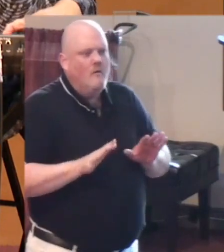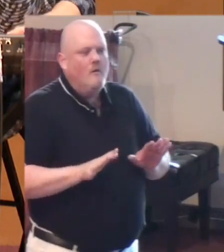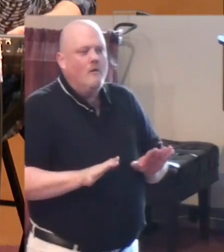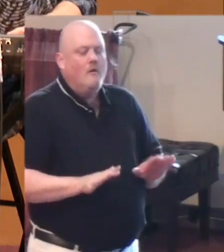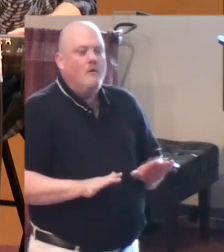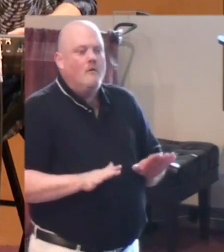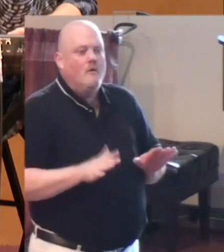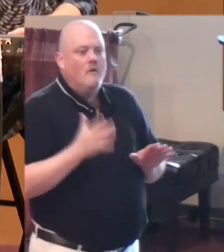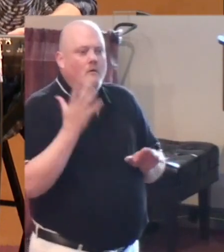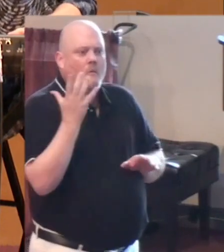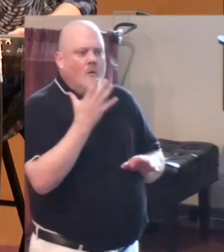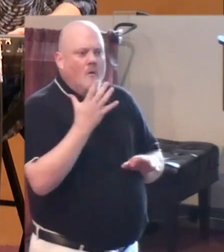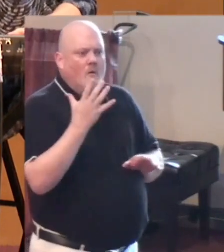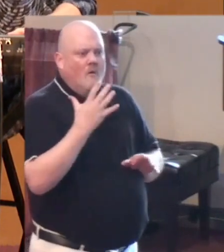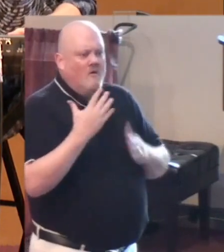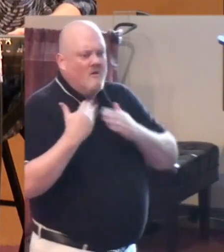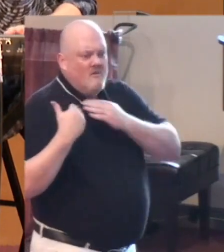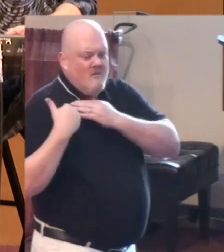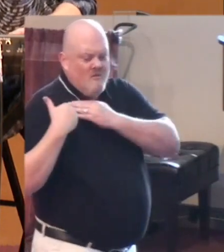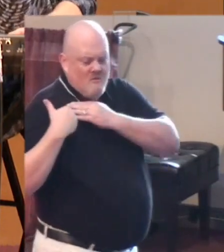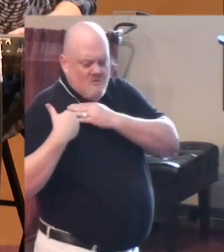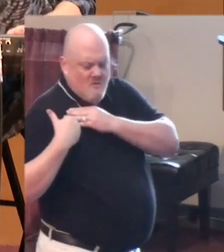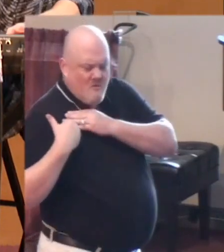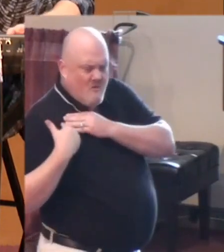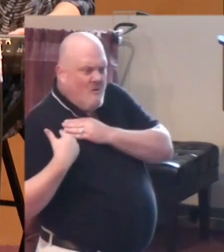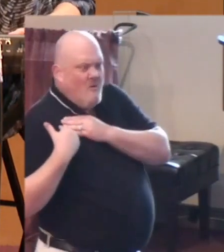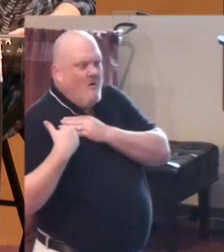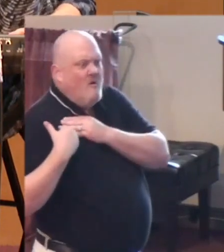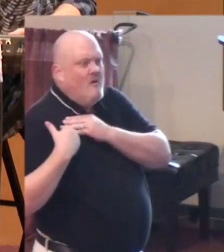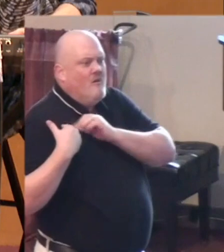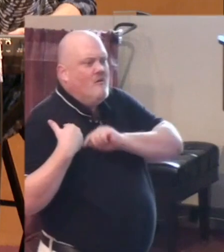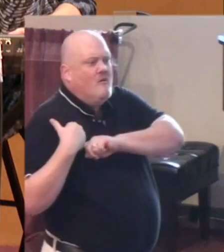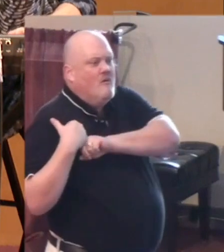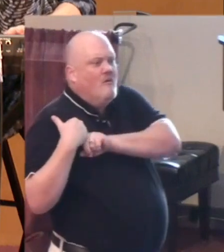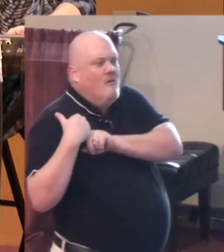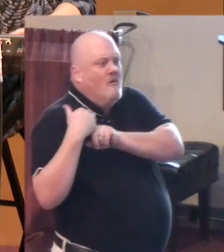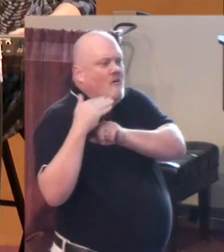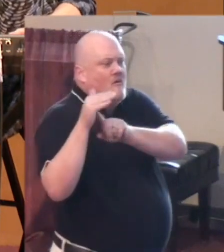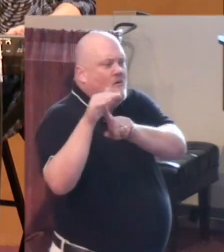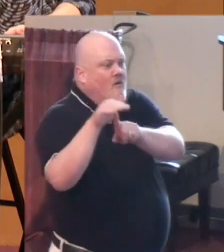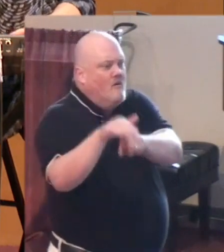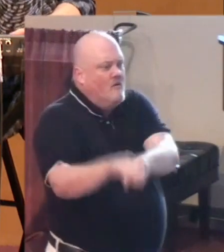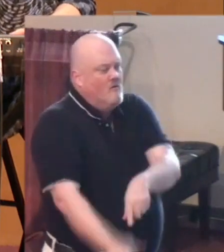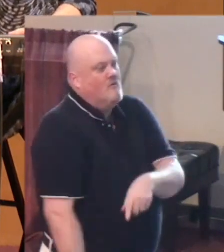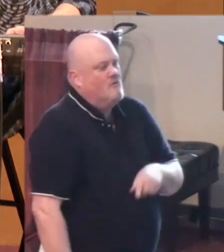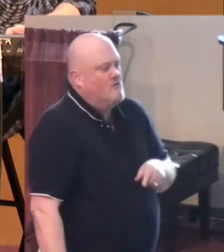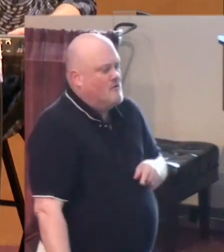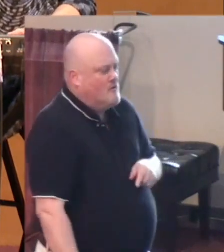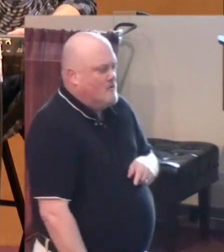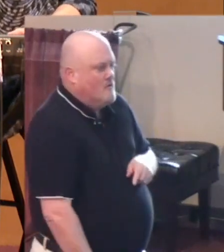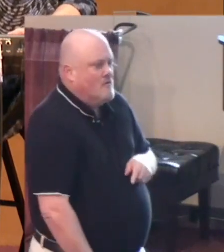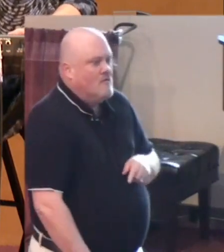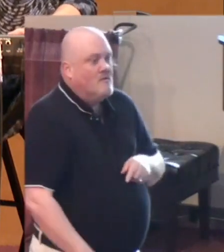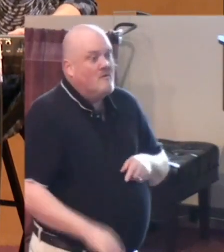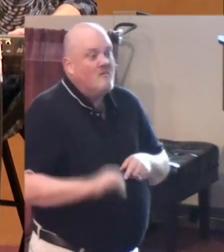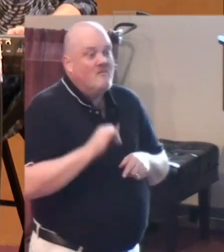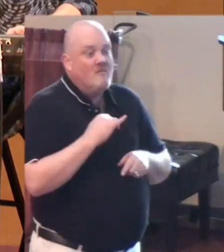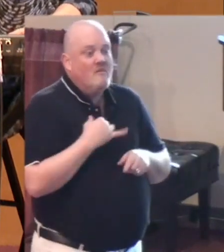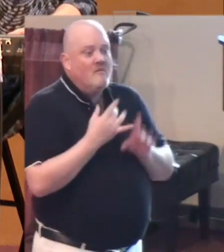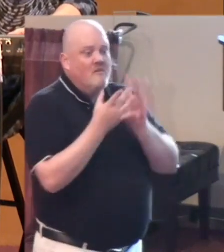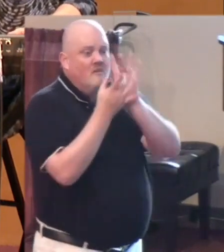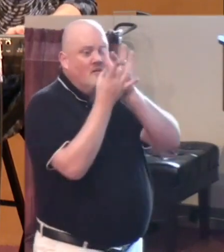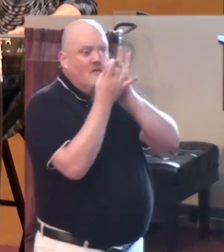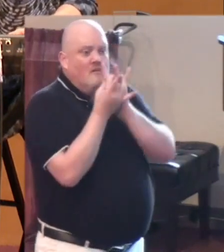And that weight there on my shoulders finally took its lead when I let go